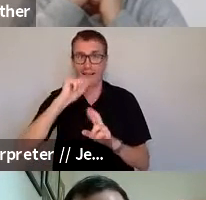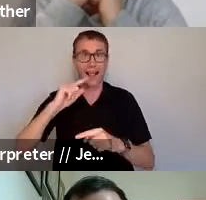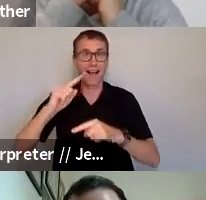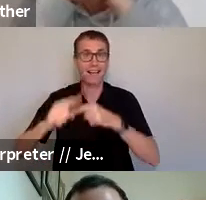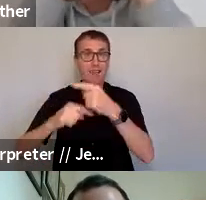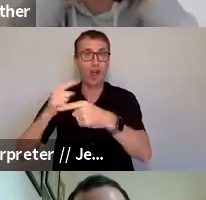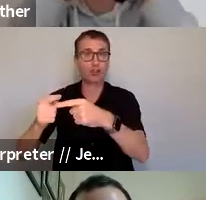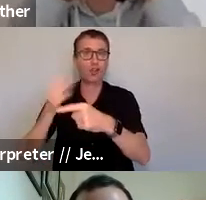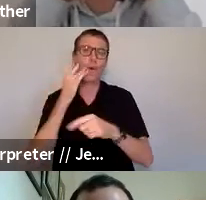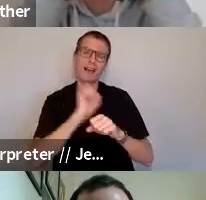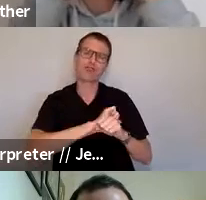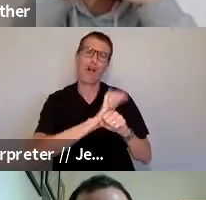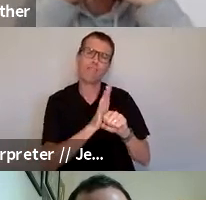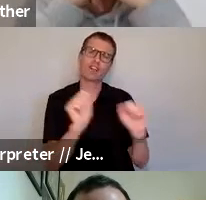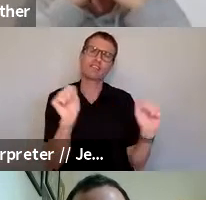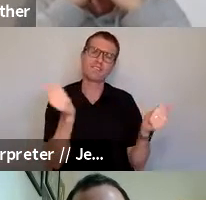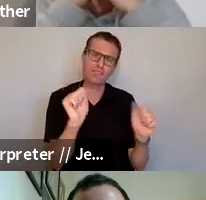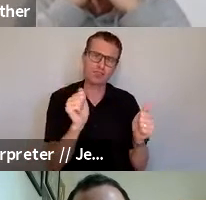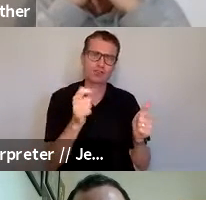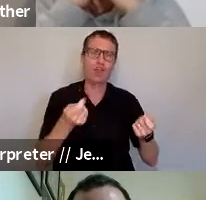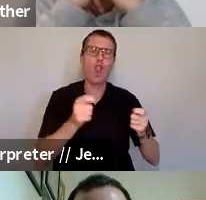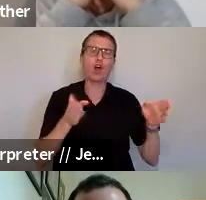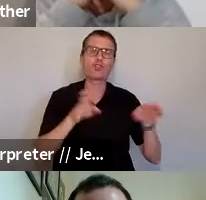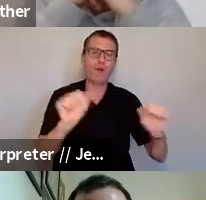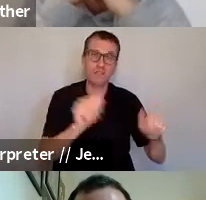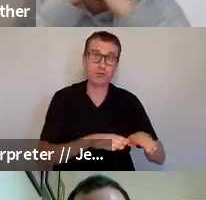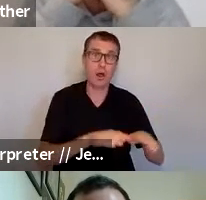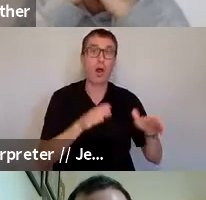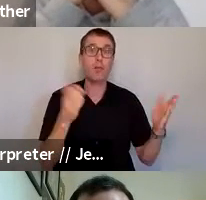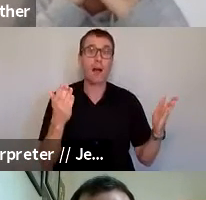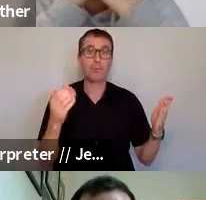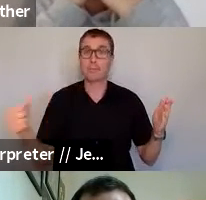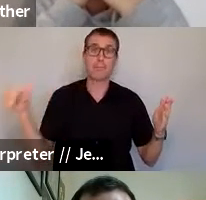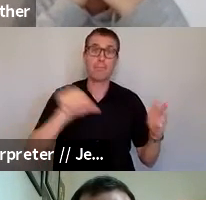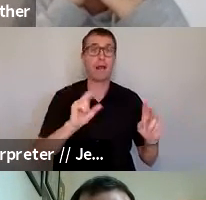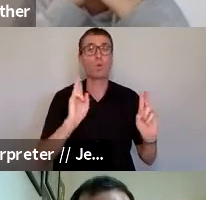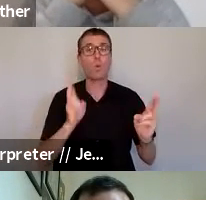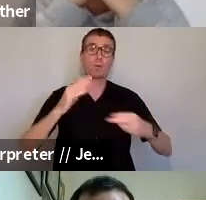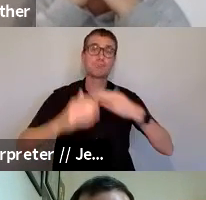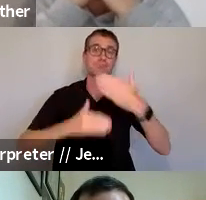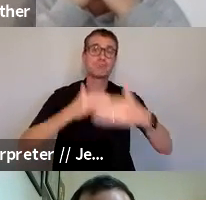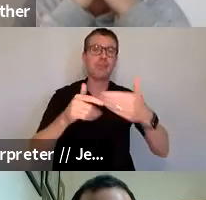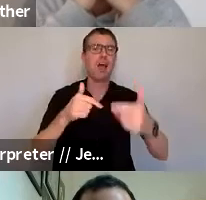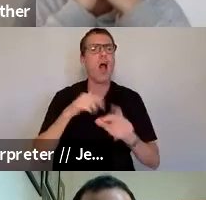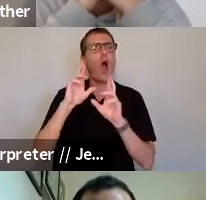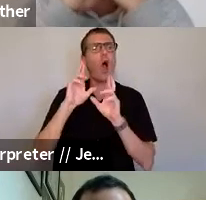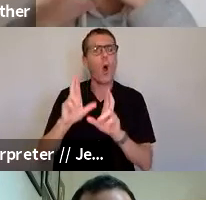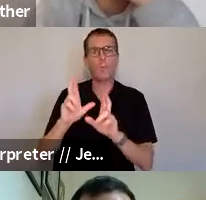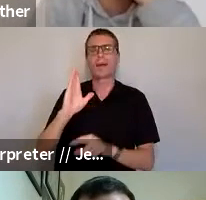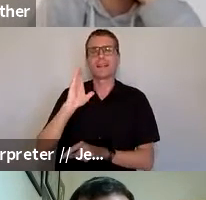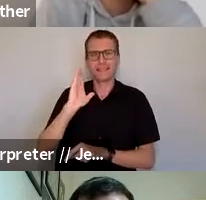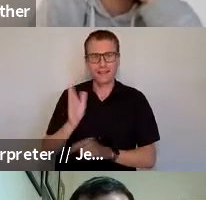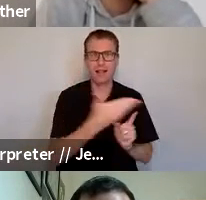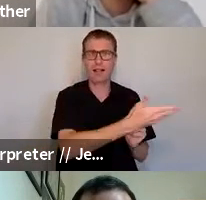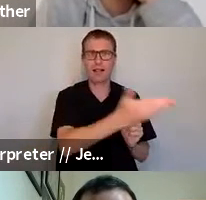our spaces, I hope that there's still a willingness to